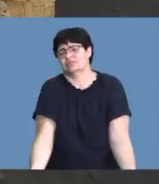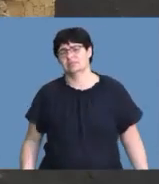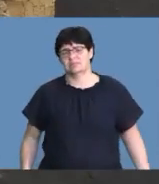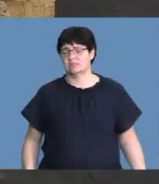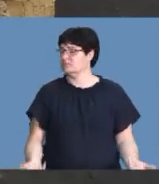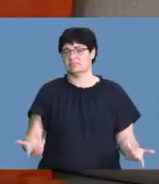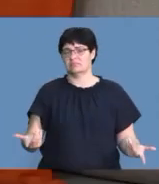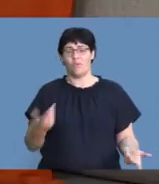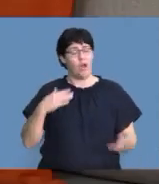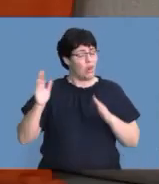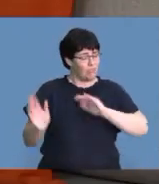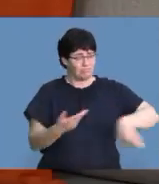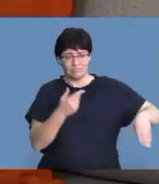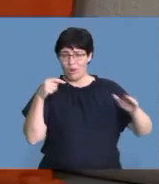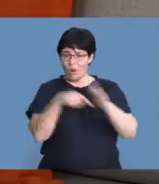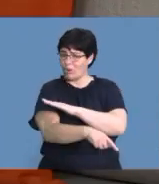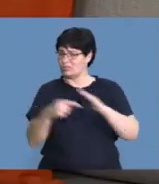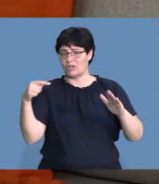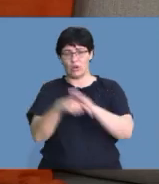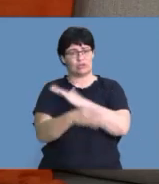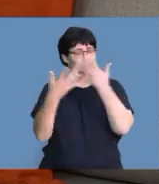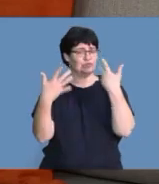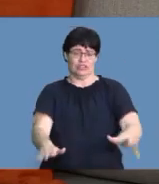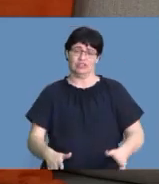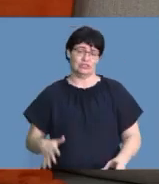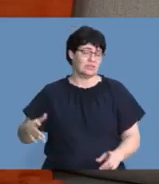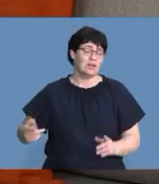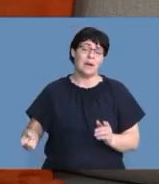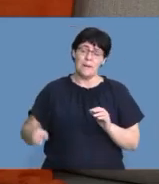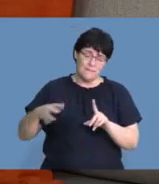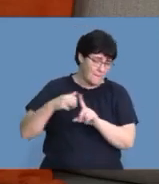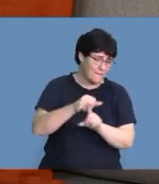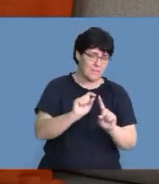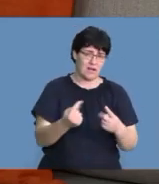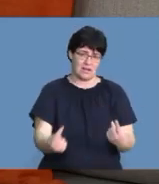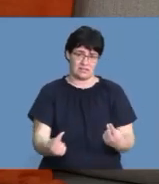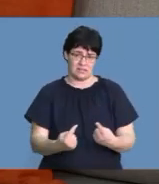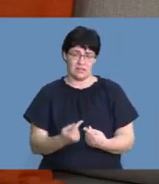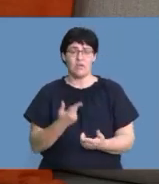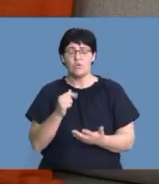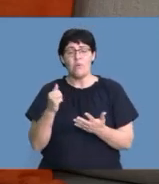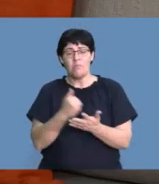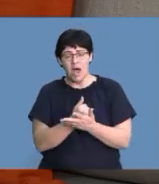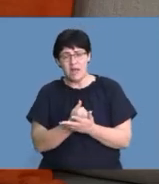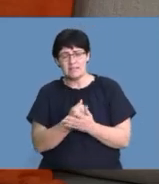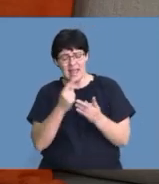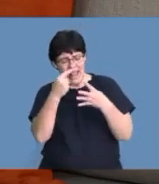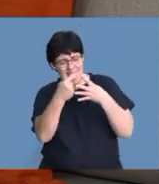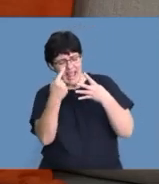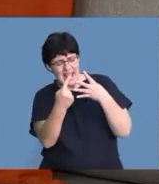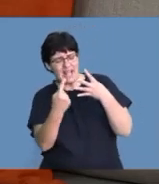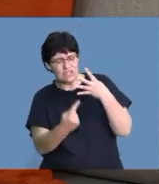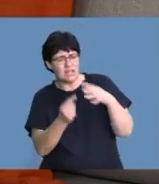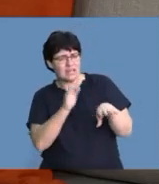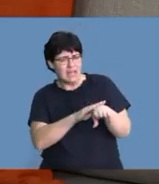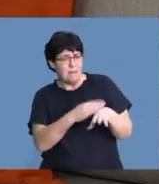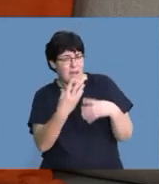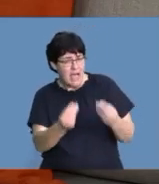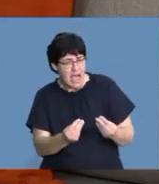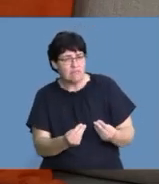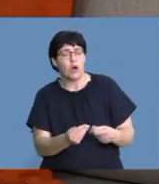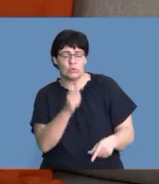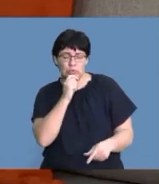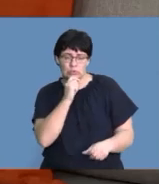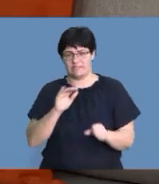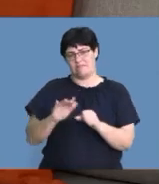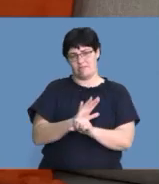have. You can't make up for it. You just cannot make up for it. So you have to make the most of every single moment